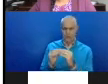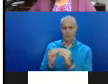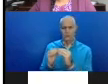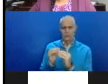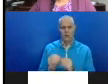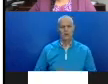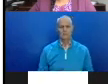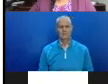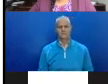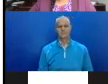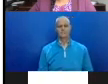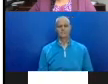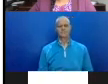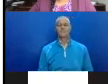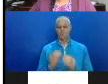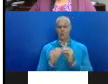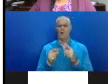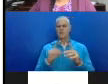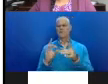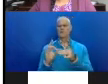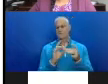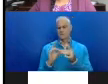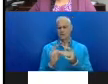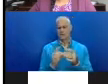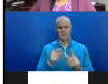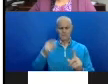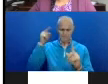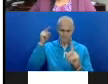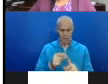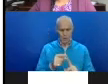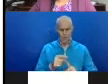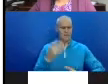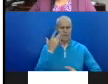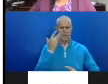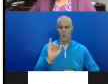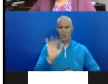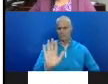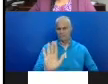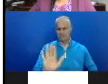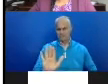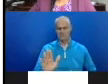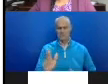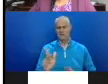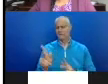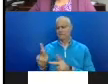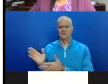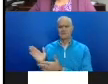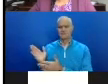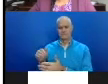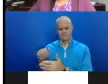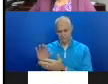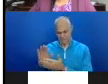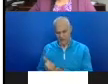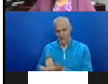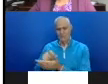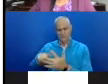relationships. But again, the golden piece is the person who probably brought you into counseling, or which may or may not be able